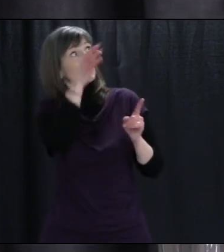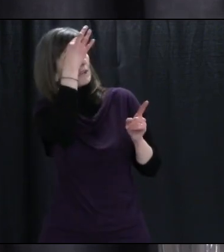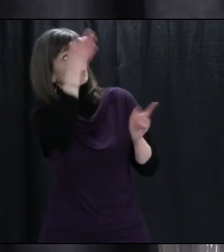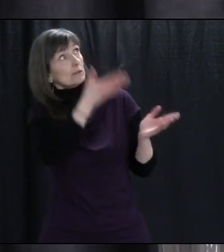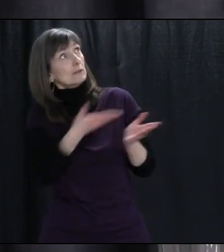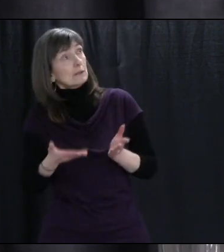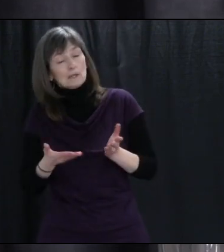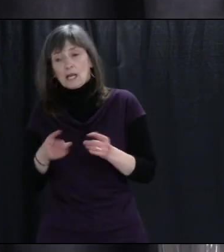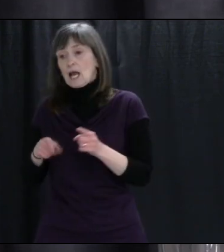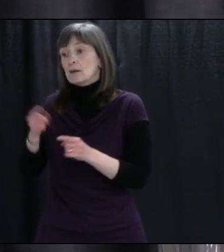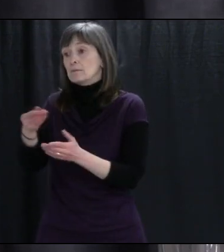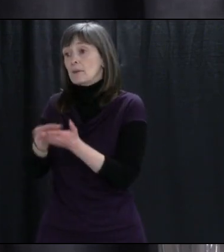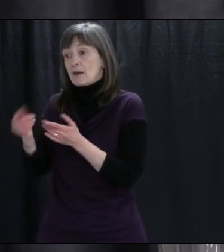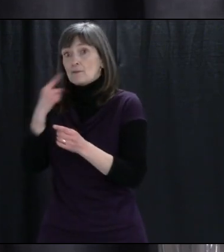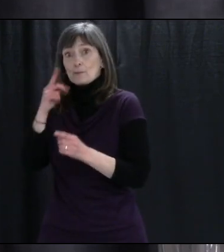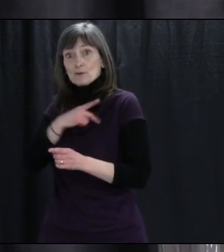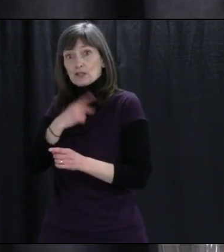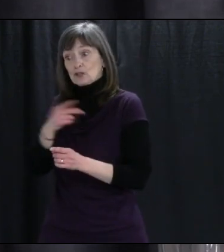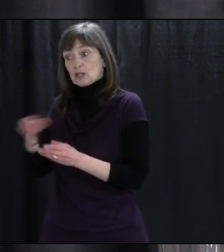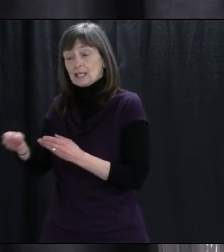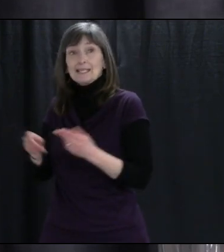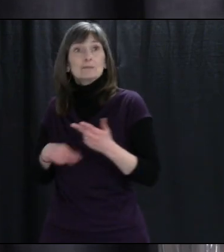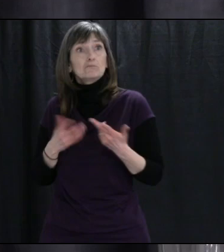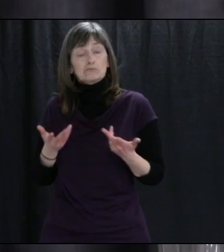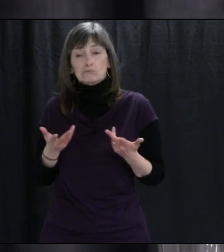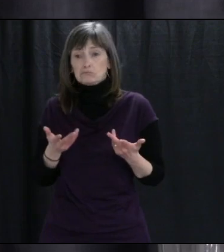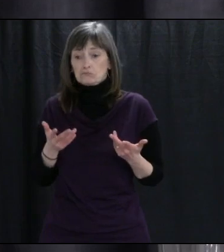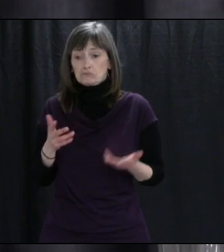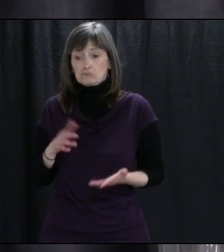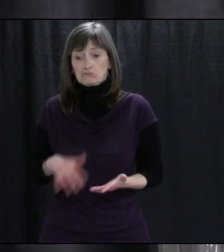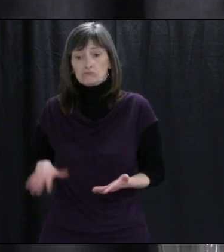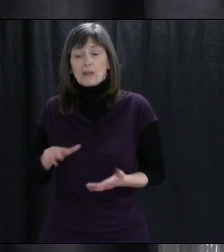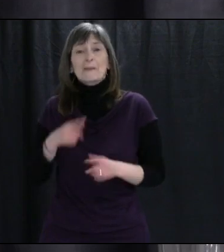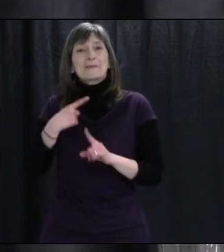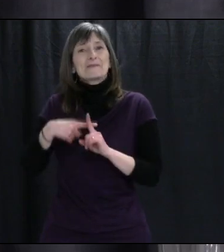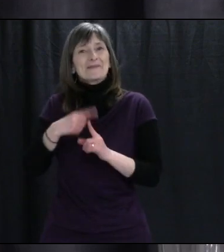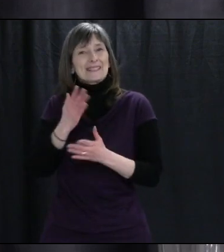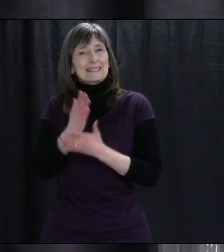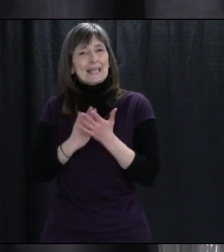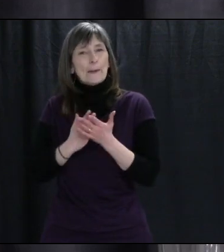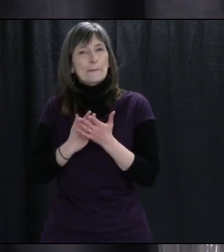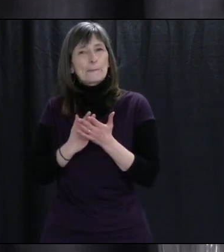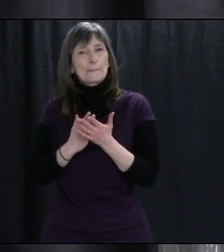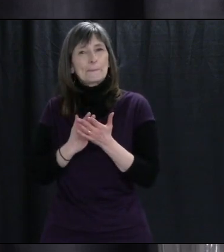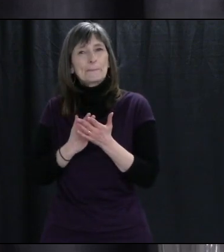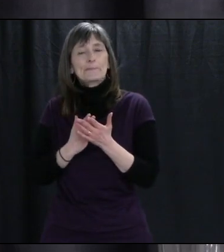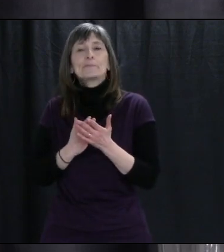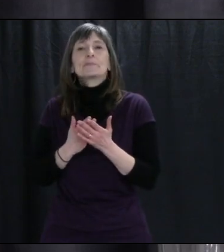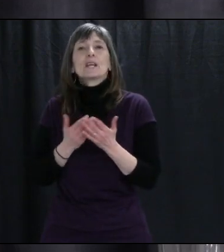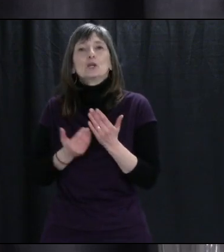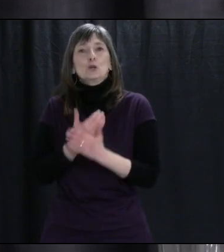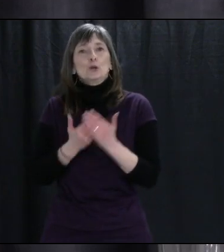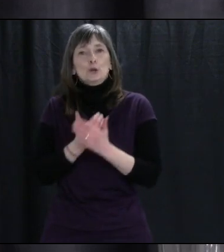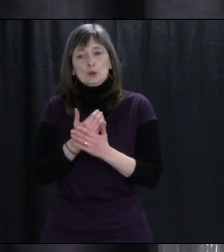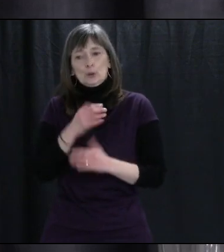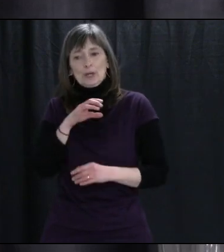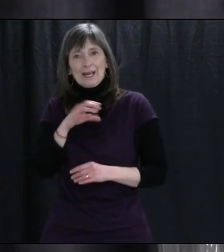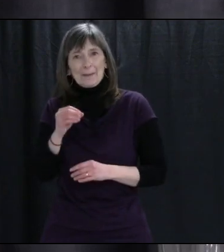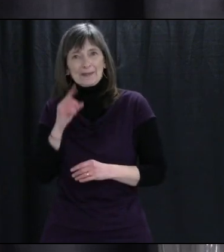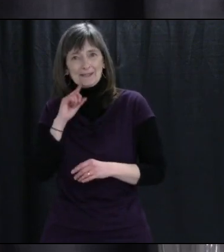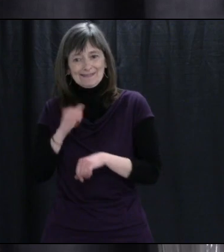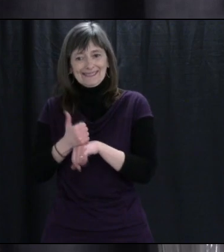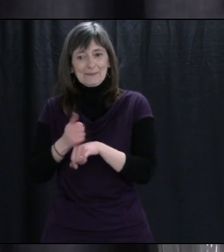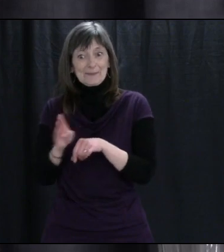our national buying, we also have some entrepreneurs looking to source as well. So